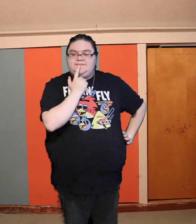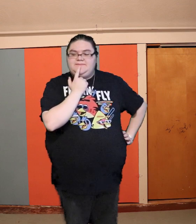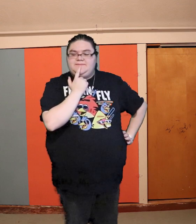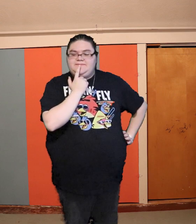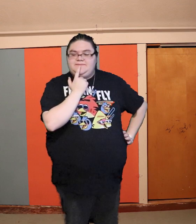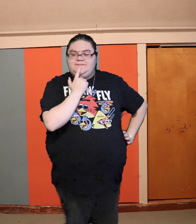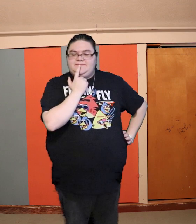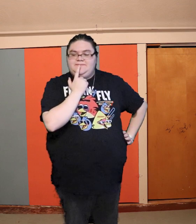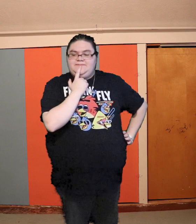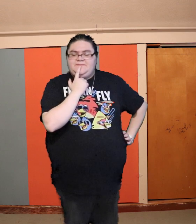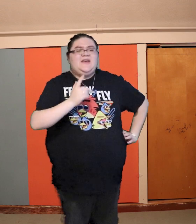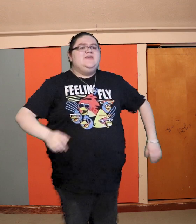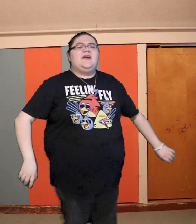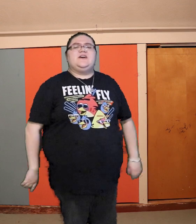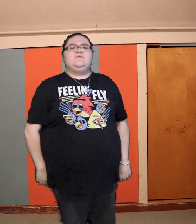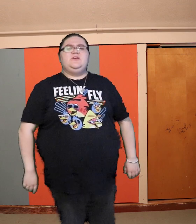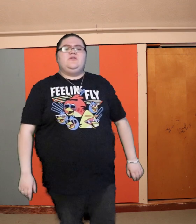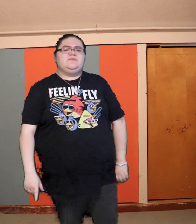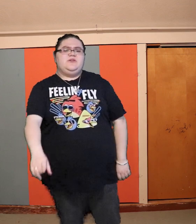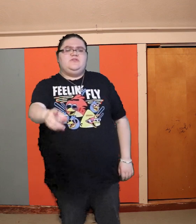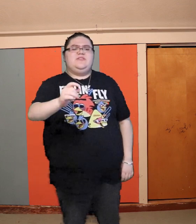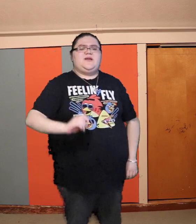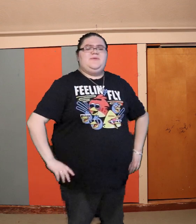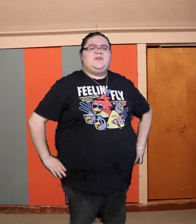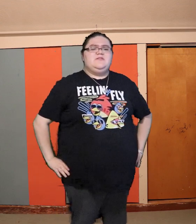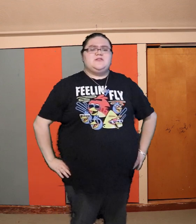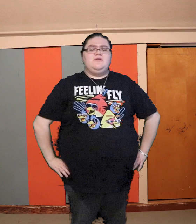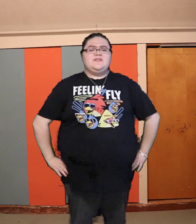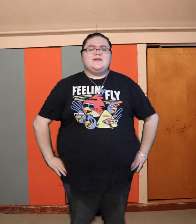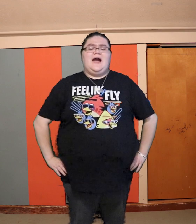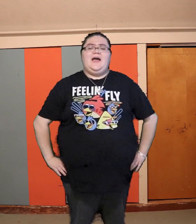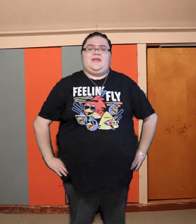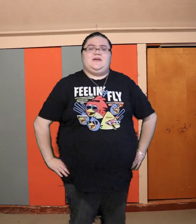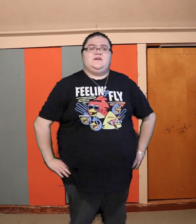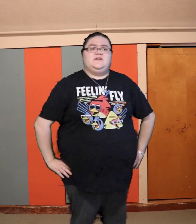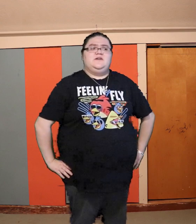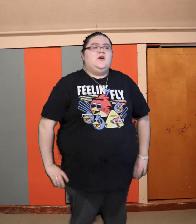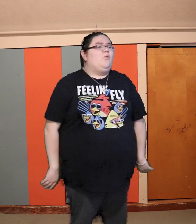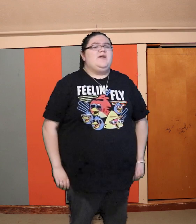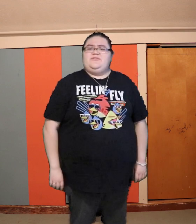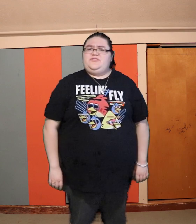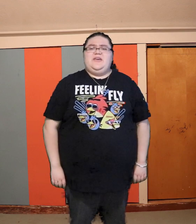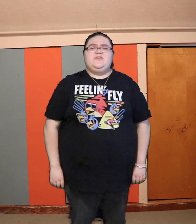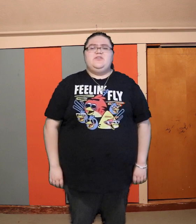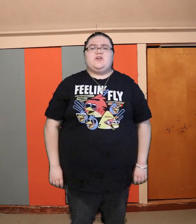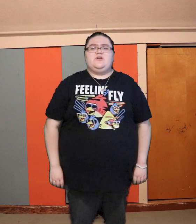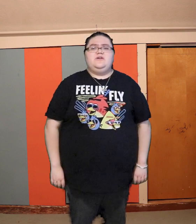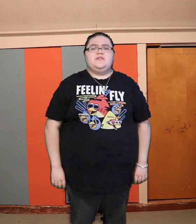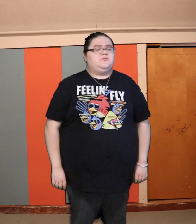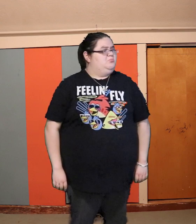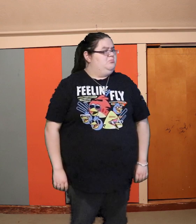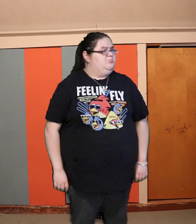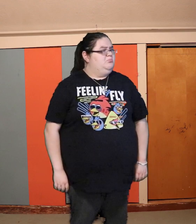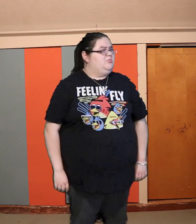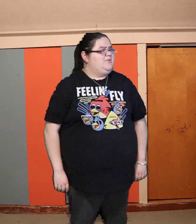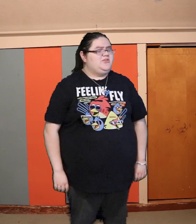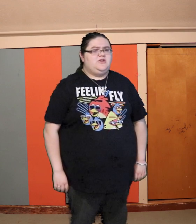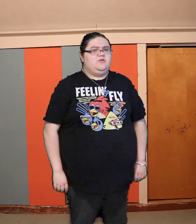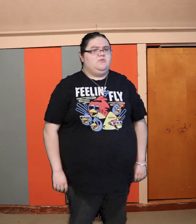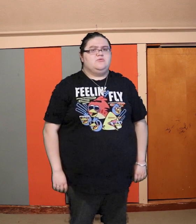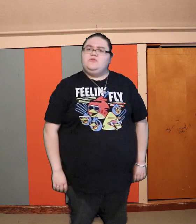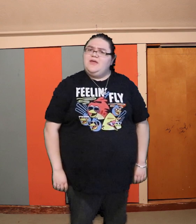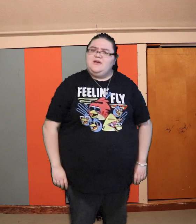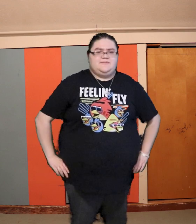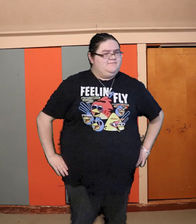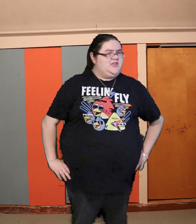interesting. Hmm. Yeah, because when you notice when you do these type of videos, it's always the guy. What? Do they ever do the girls? I bet